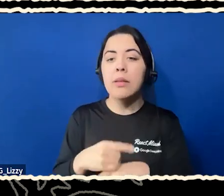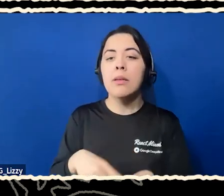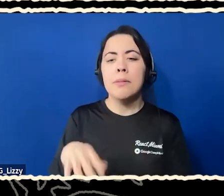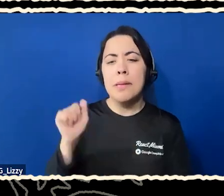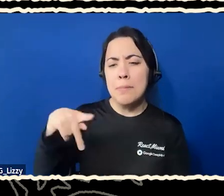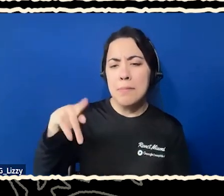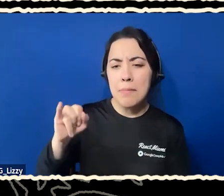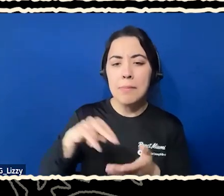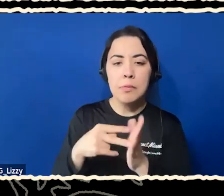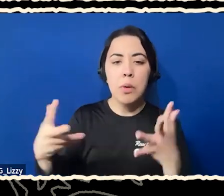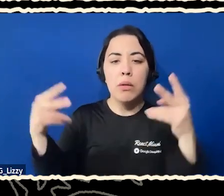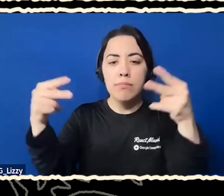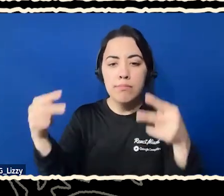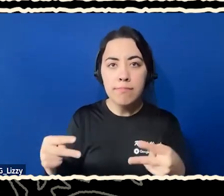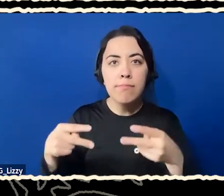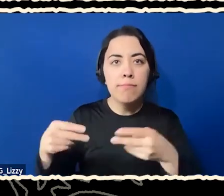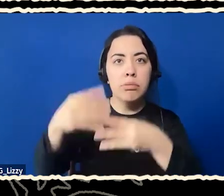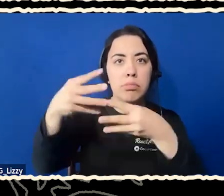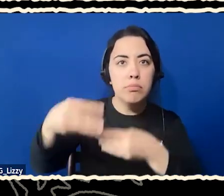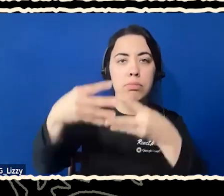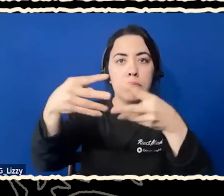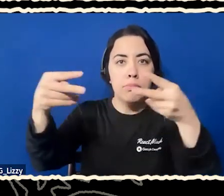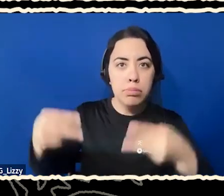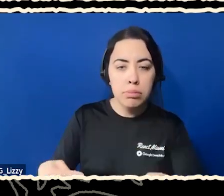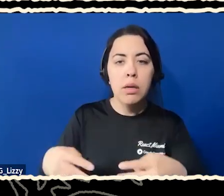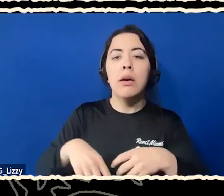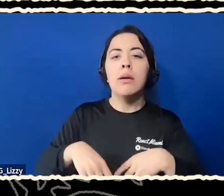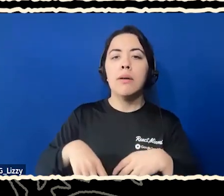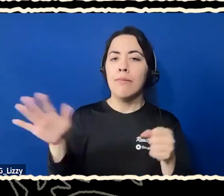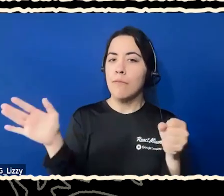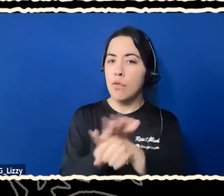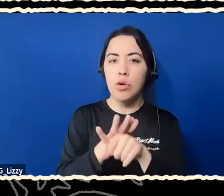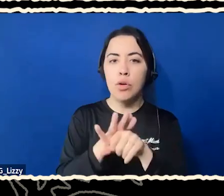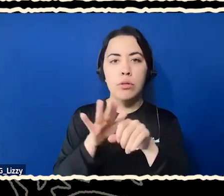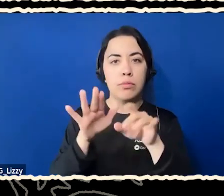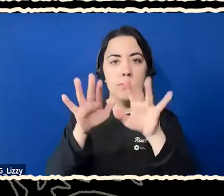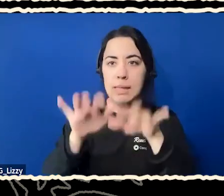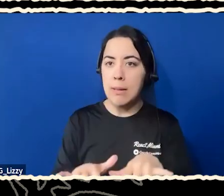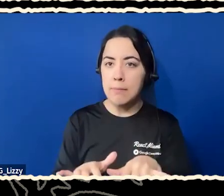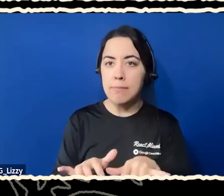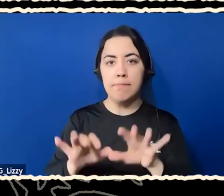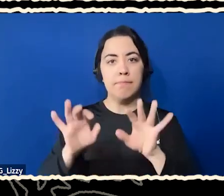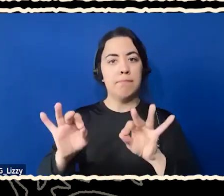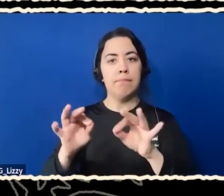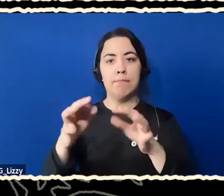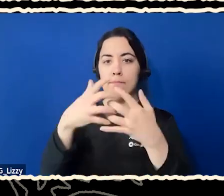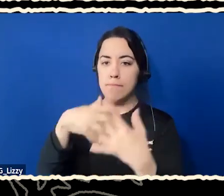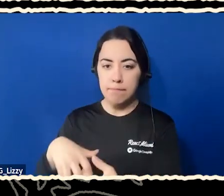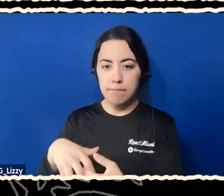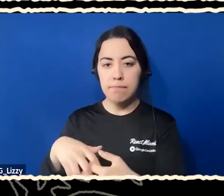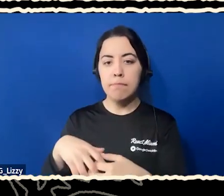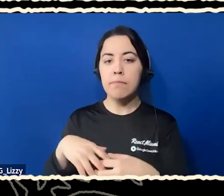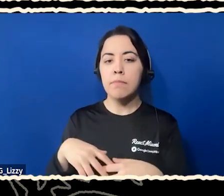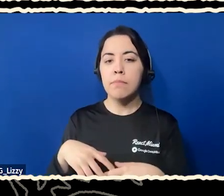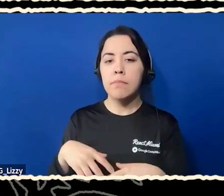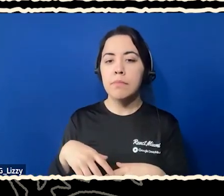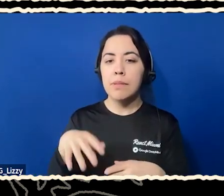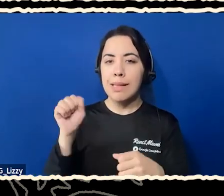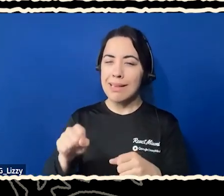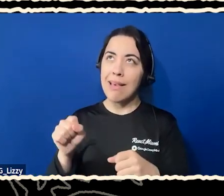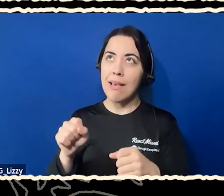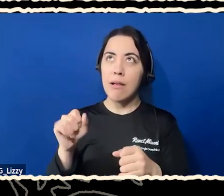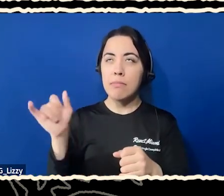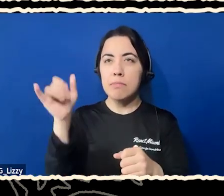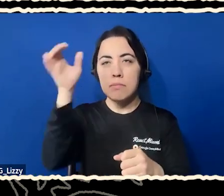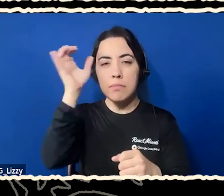example, your Swagger, and produces a fully type-safe TypeScript client. Think of it as a bridge between your backend's